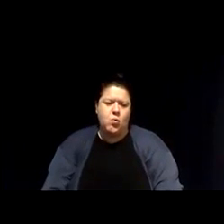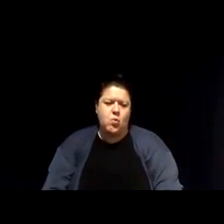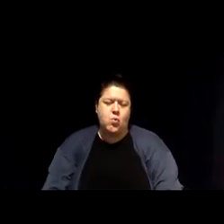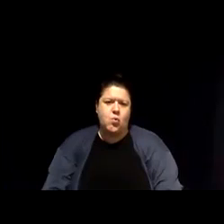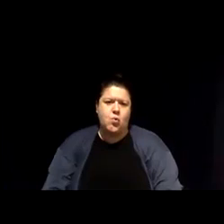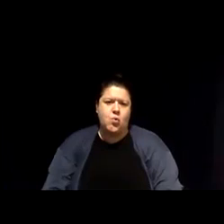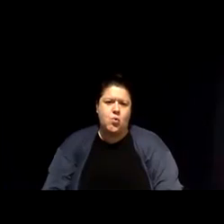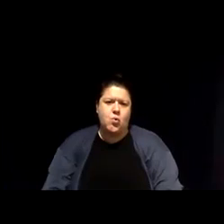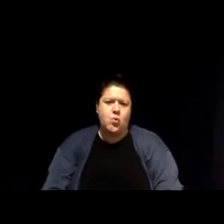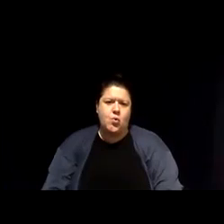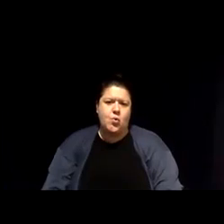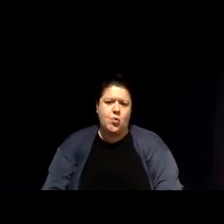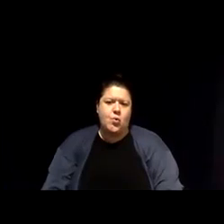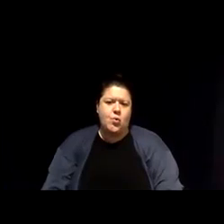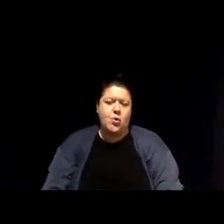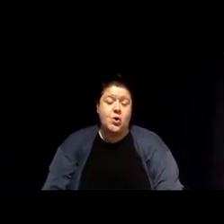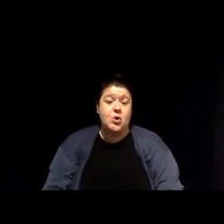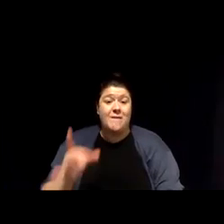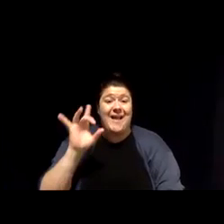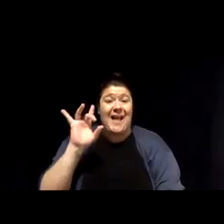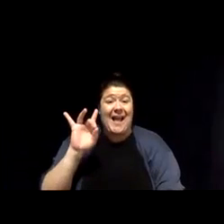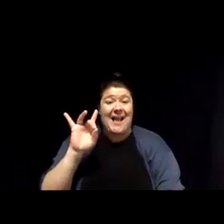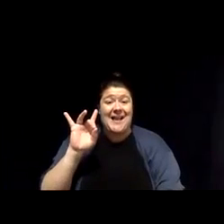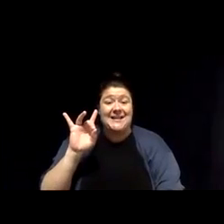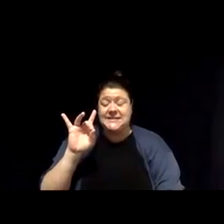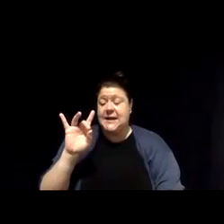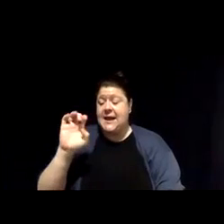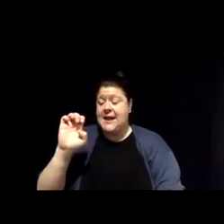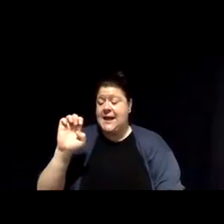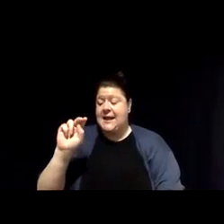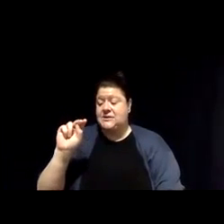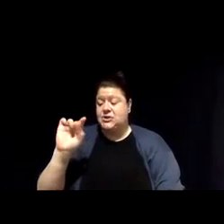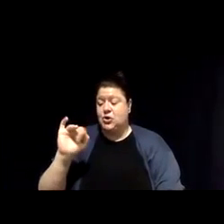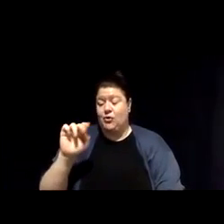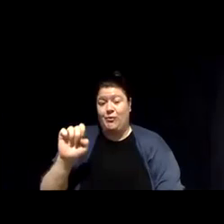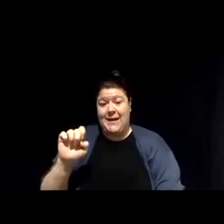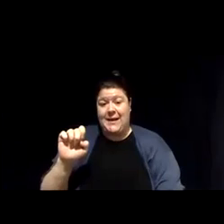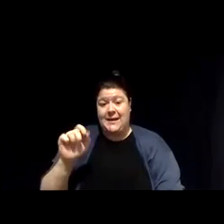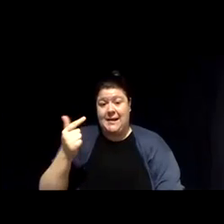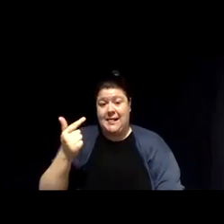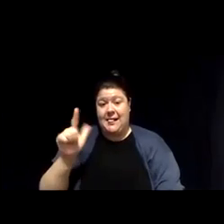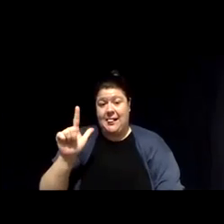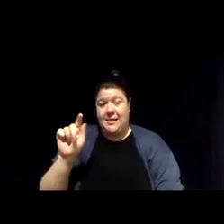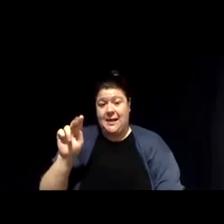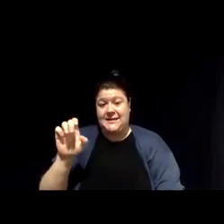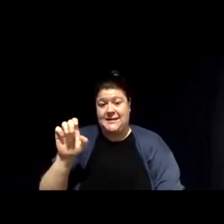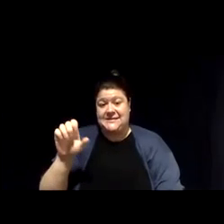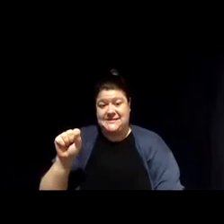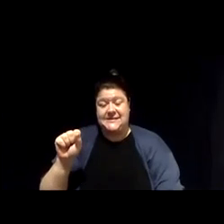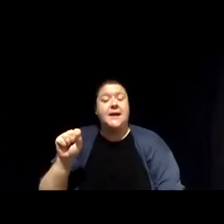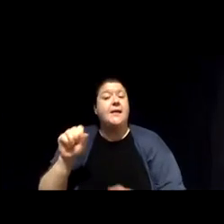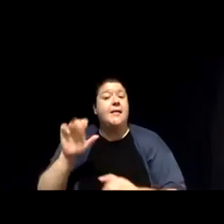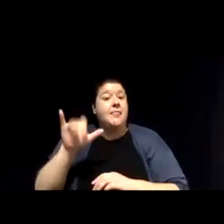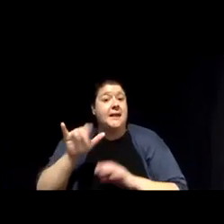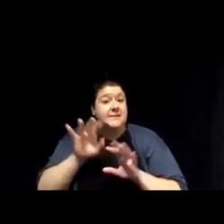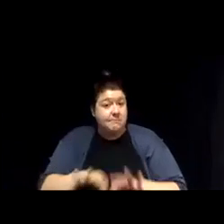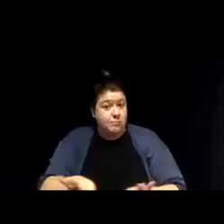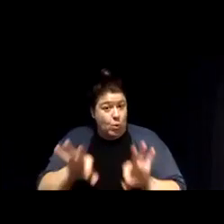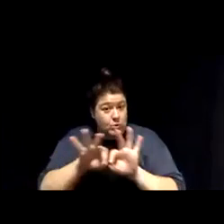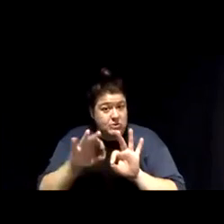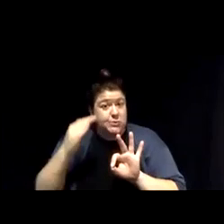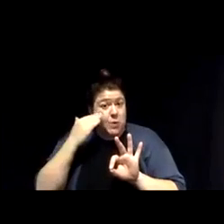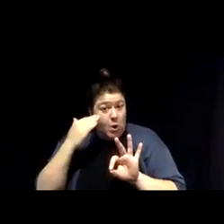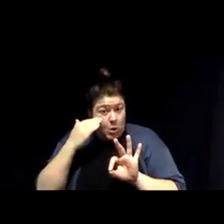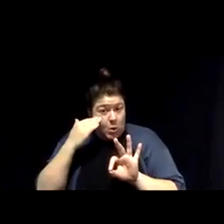let's see, you have 8 endocrine glands. Okay, it's important for you to know what those endocrine